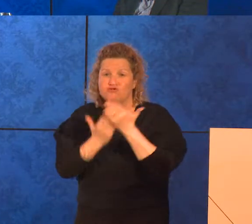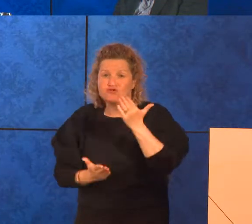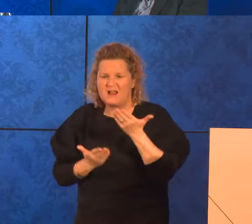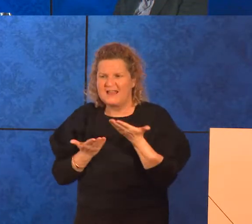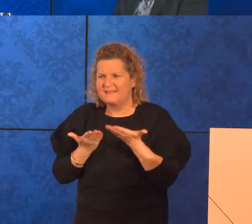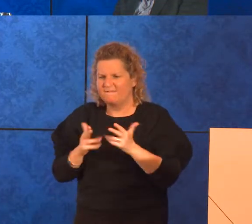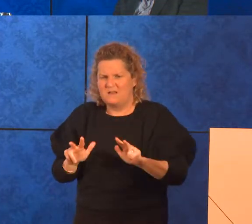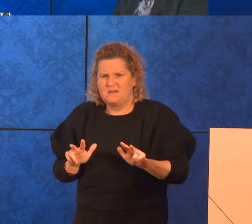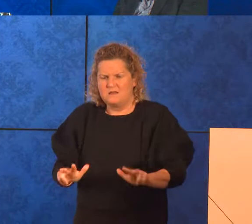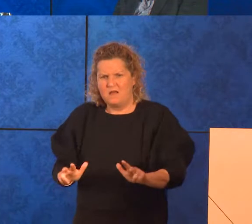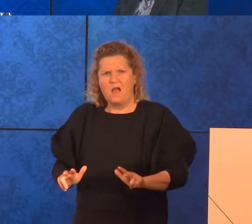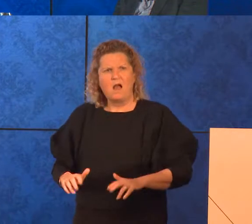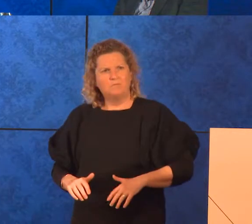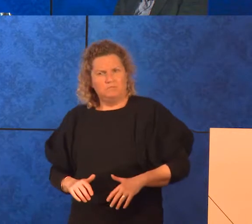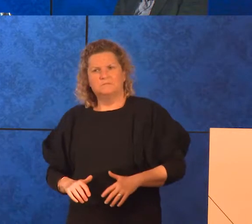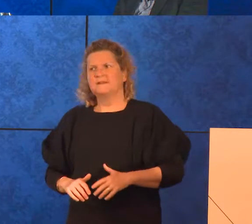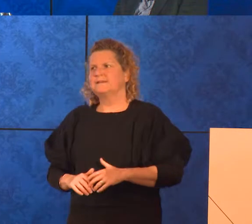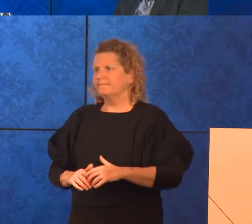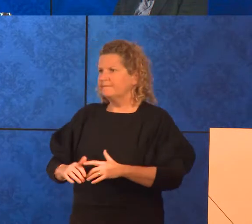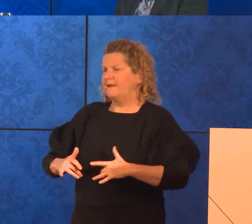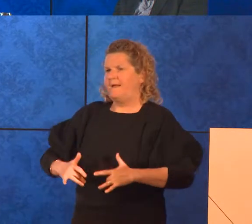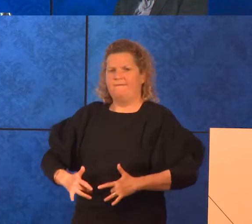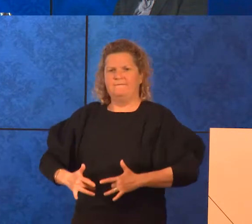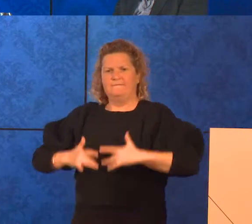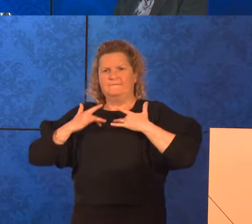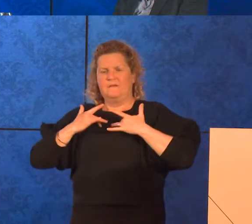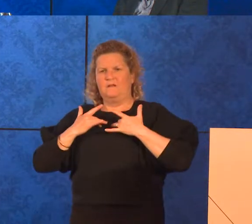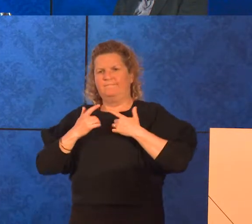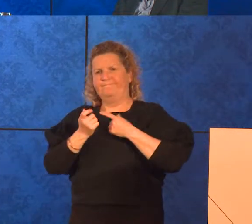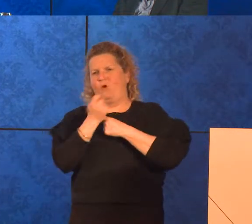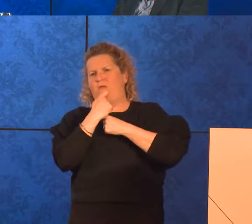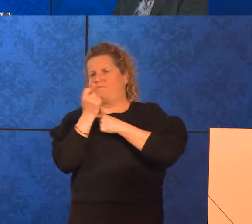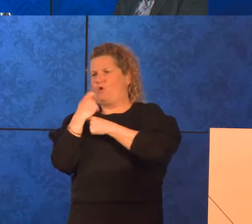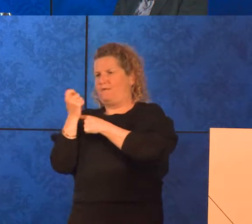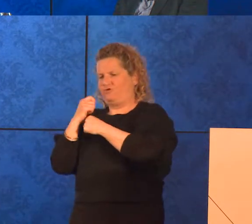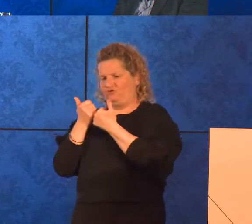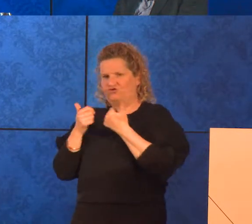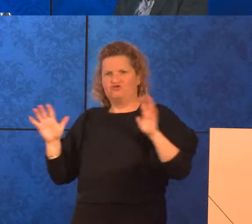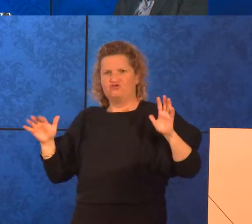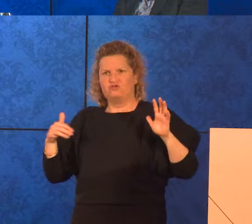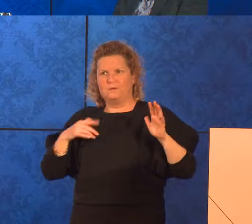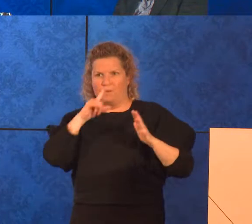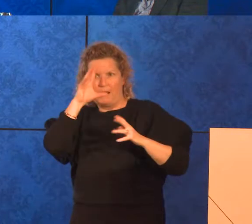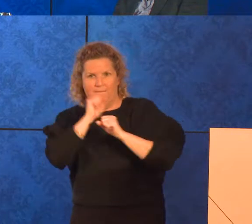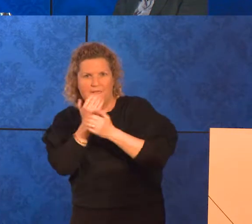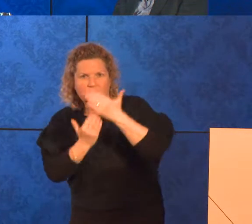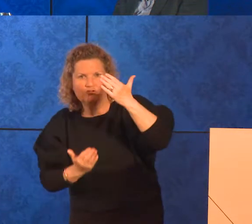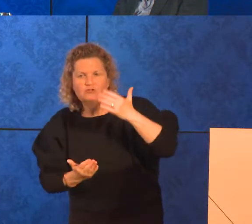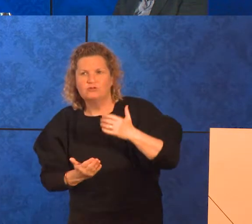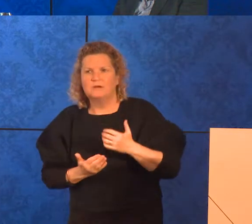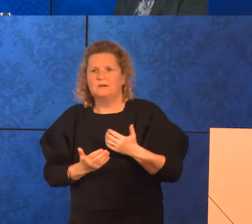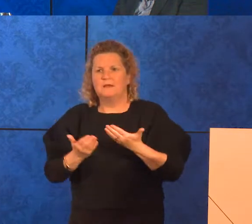and actually feel that, they weren't just minimised and they were believed, it was validated, they got a